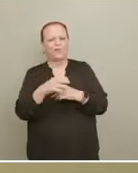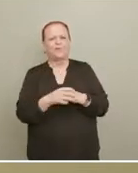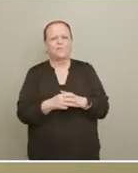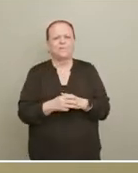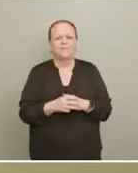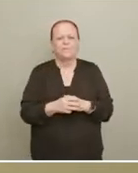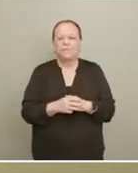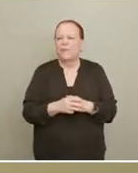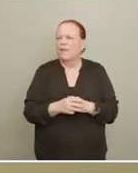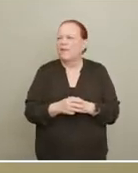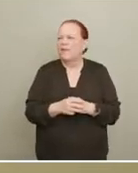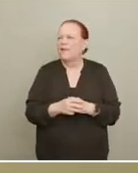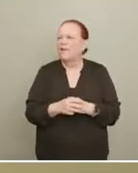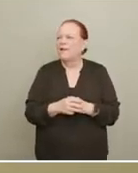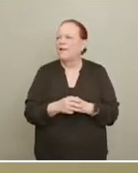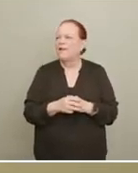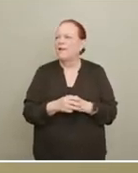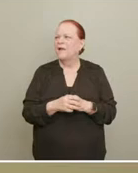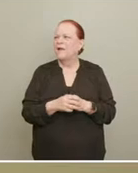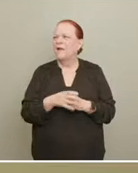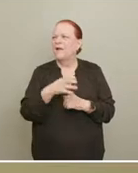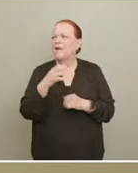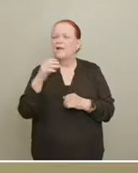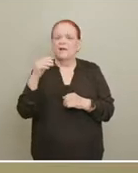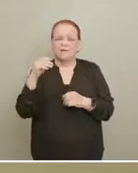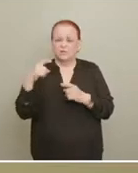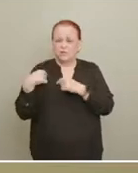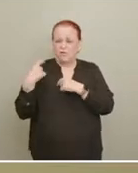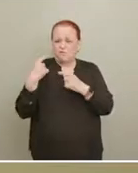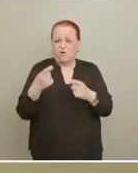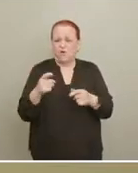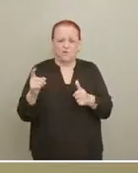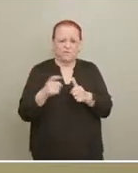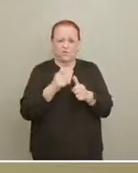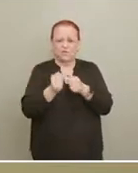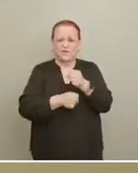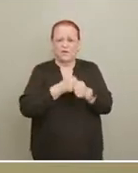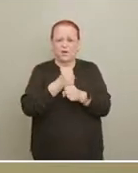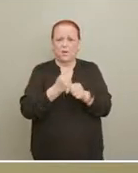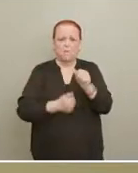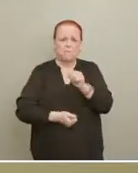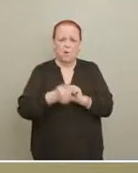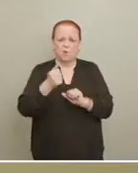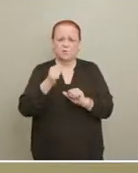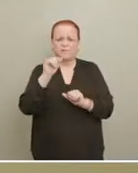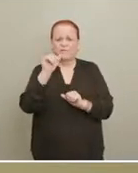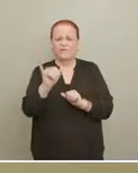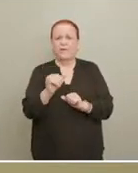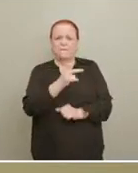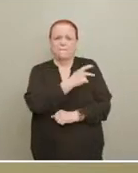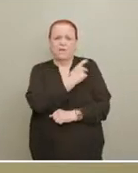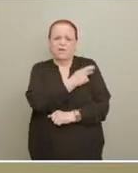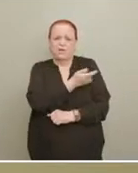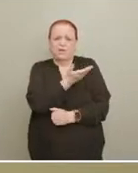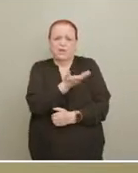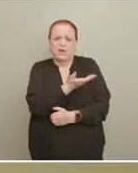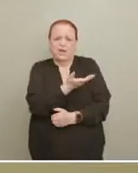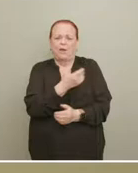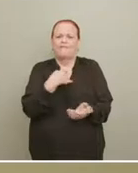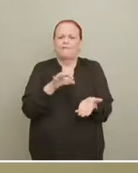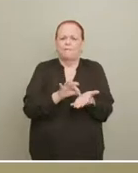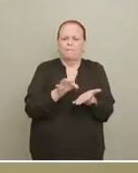payer types. So far, within the first year of this campus, most of the patient population has been Medicaid